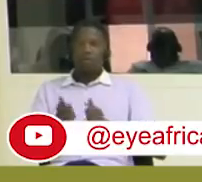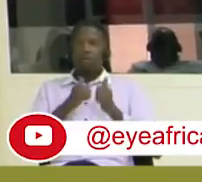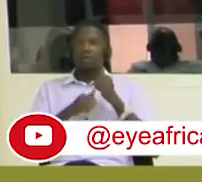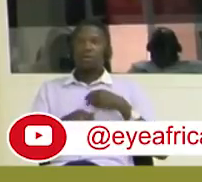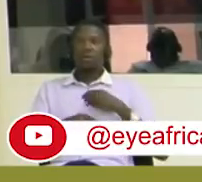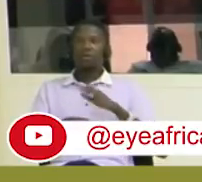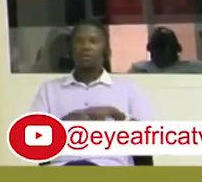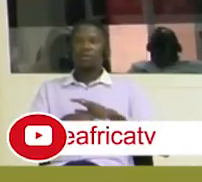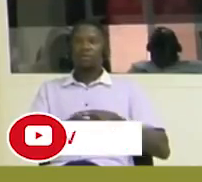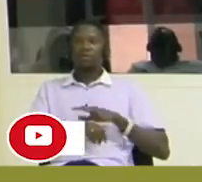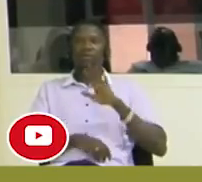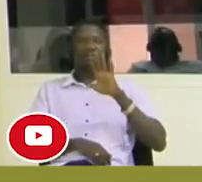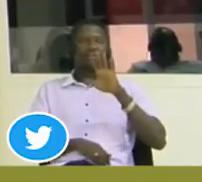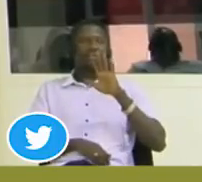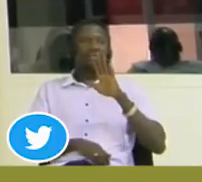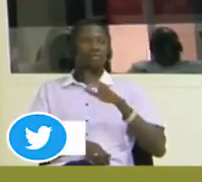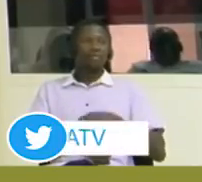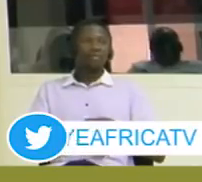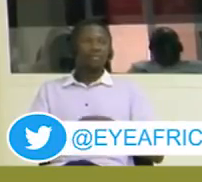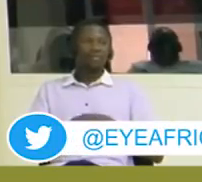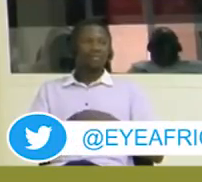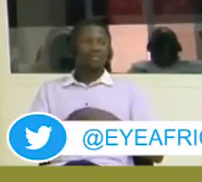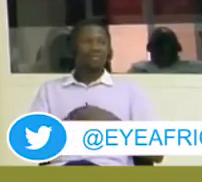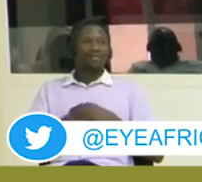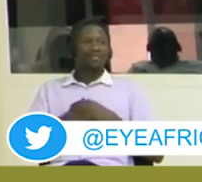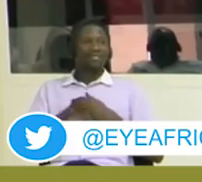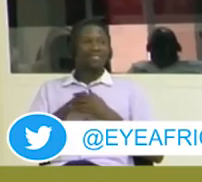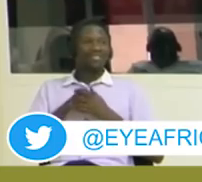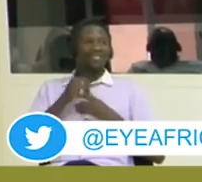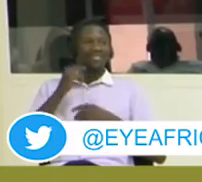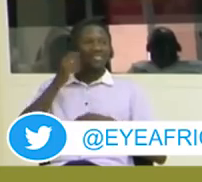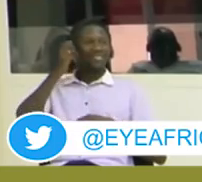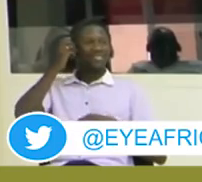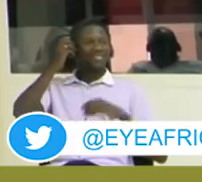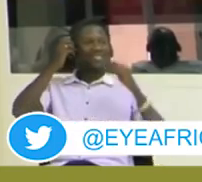Chair. How do they say that in Chinese? Don't put me in trouble.